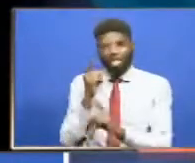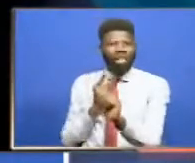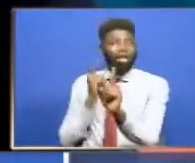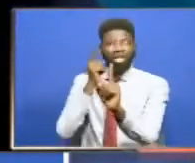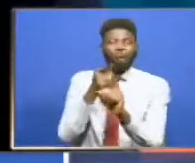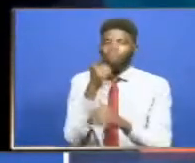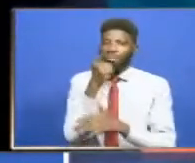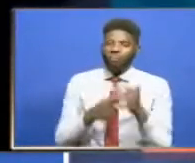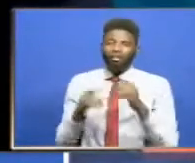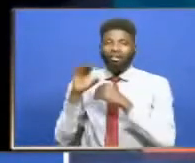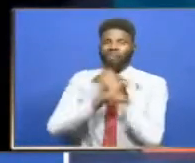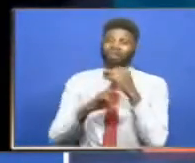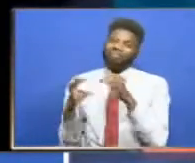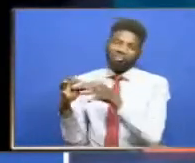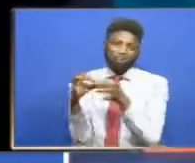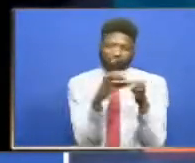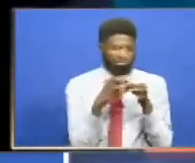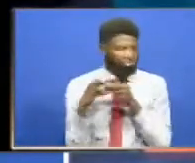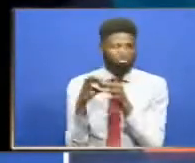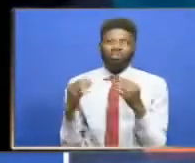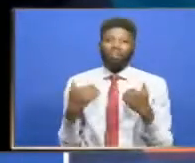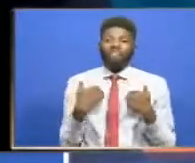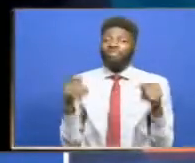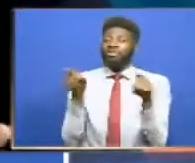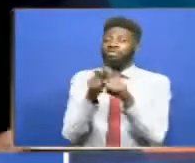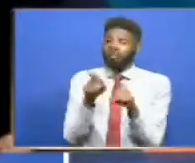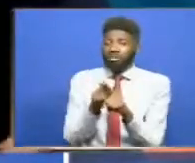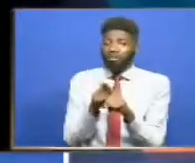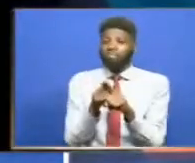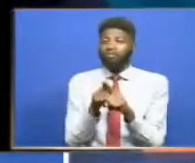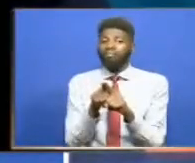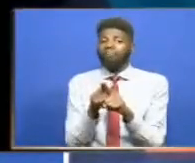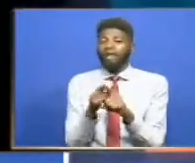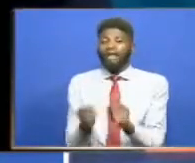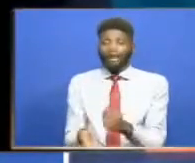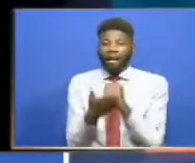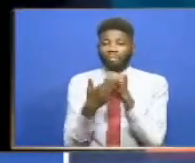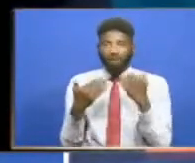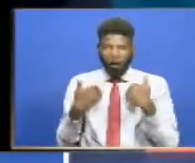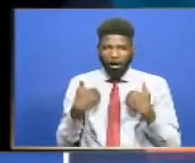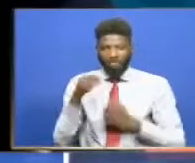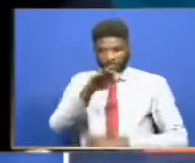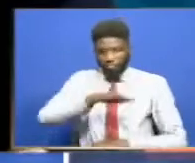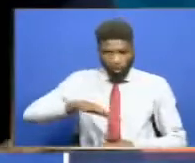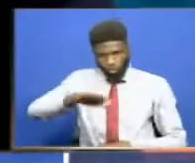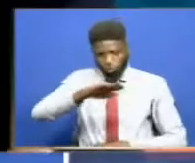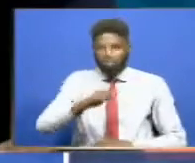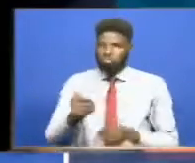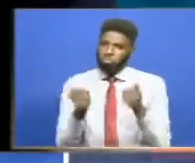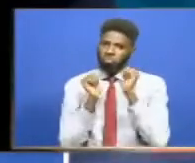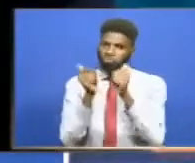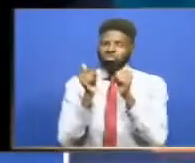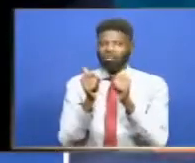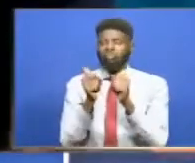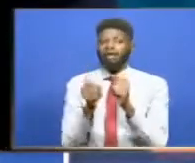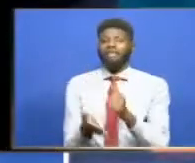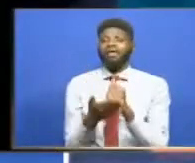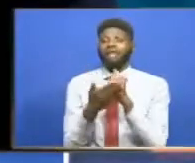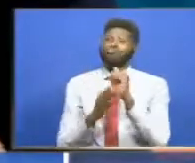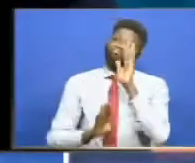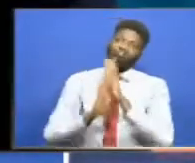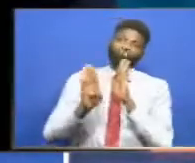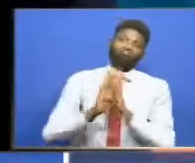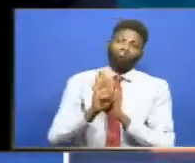unite the country and also to provide a stable environment for development and growth going forward.